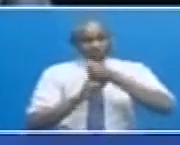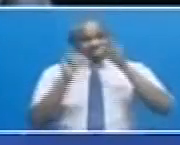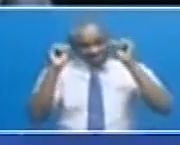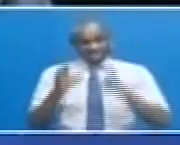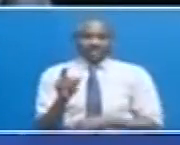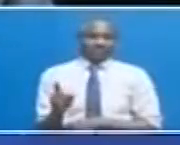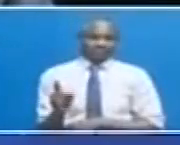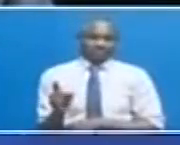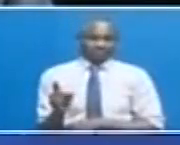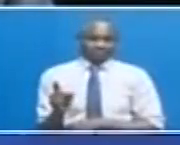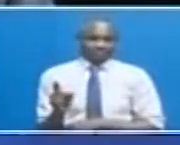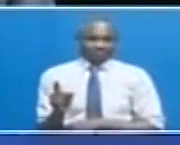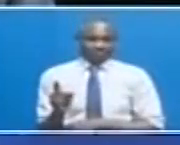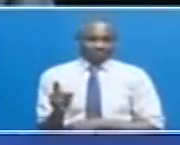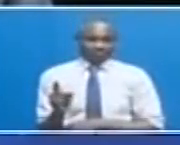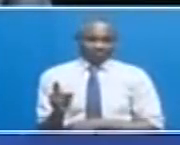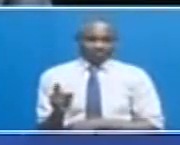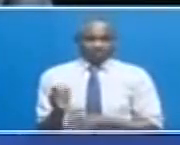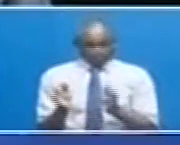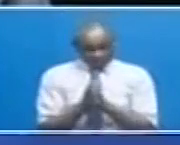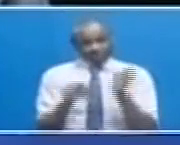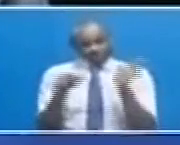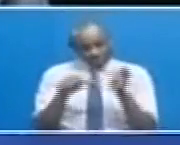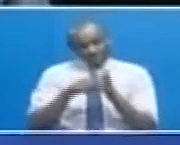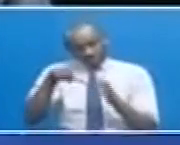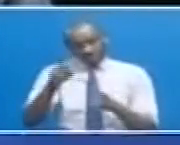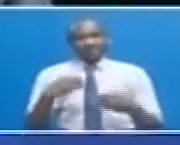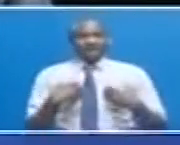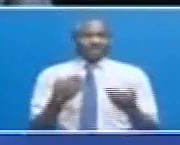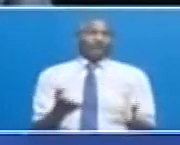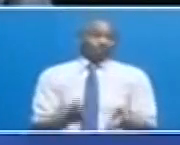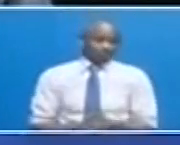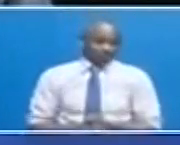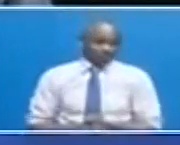mkono kwetu kwa walimu na masaibu ambayo wanapitia saizi.